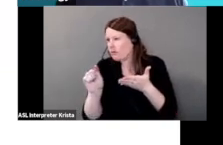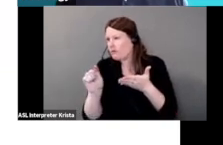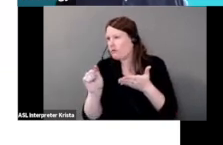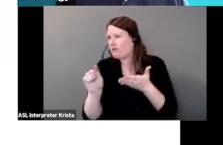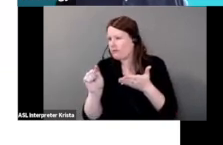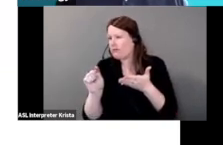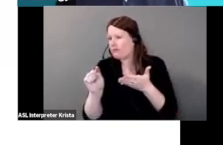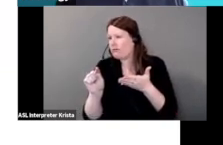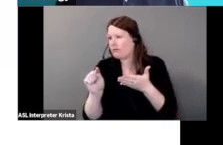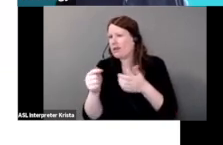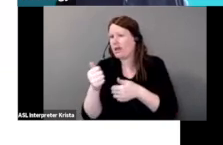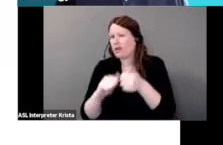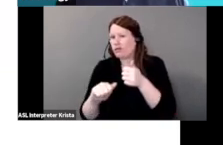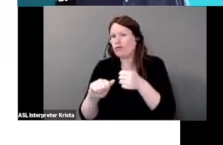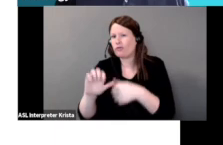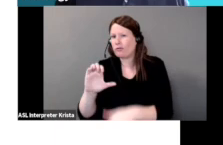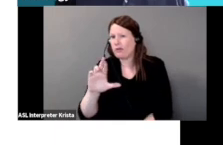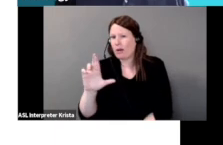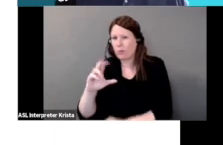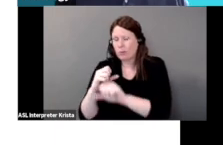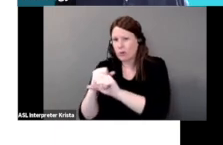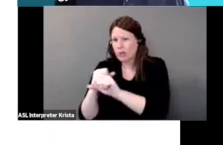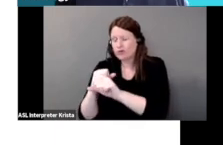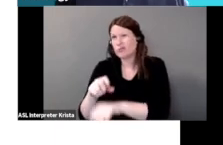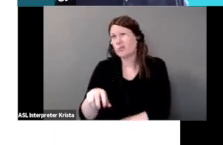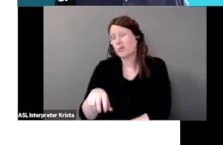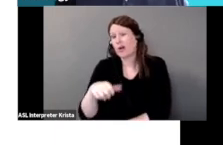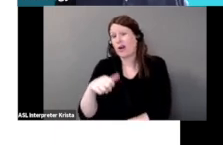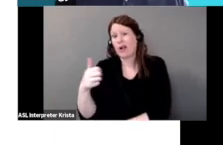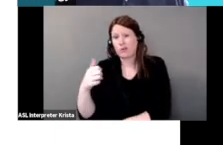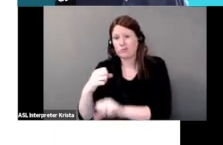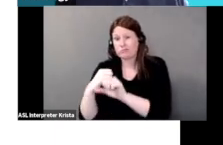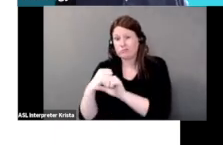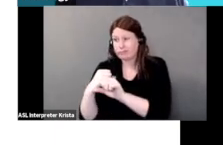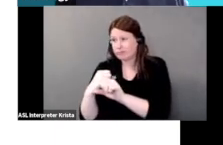themselves under copyright protection or some other protection. And